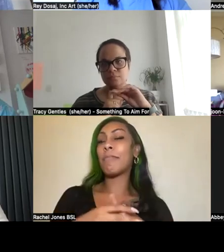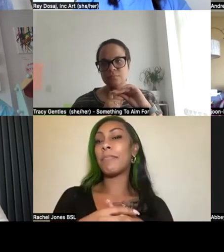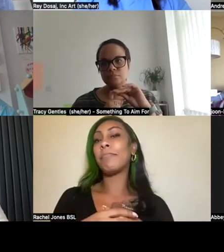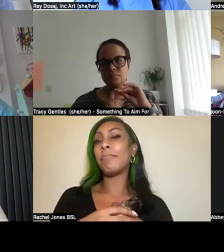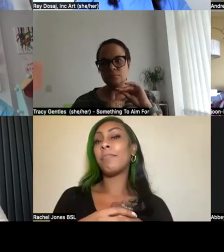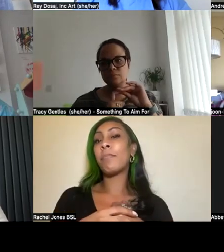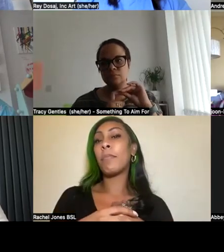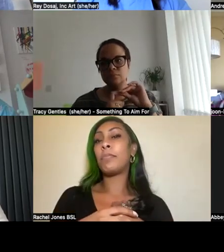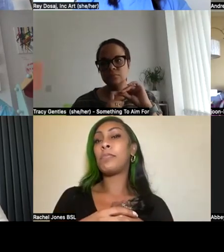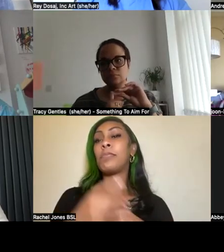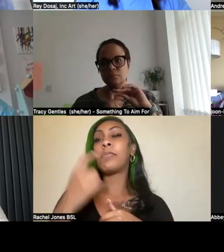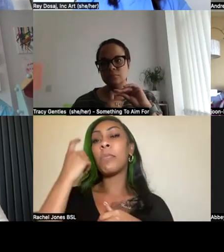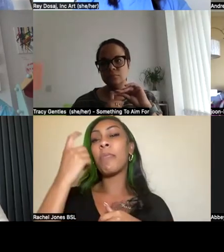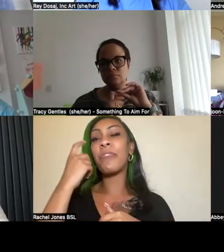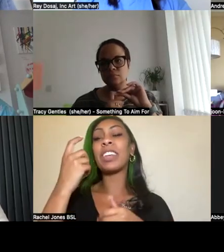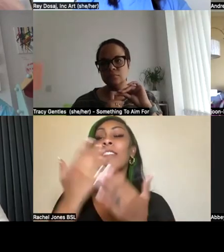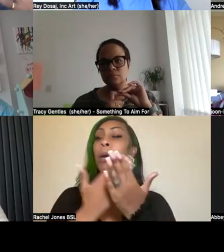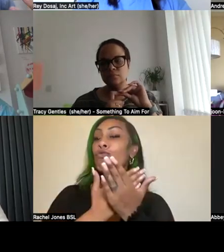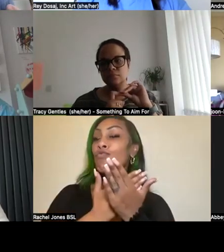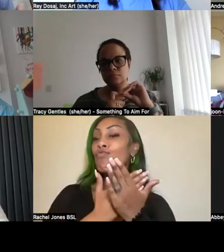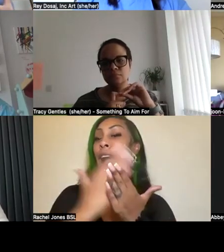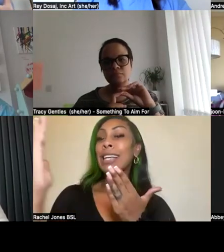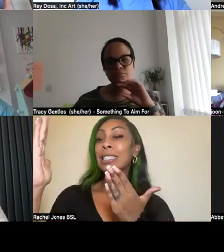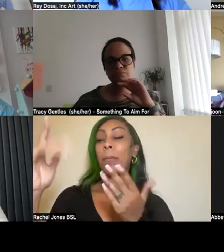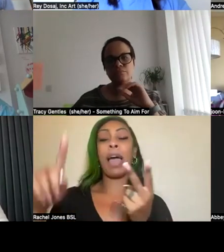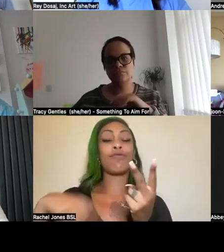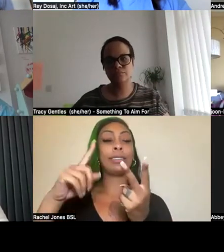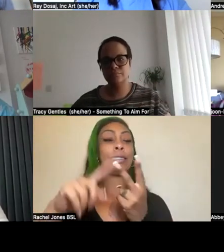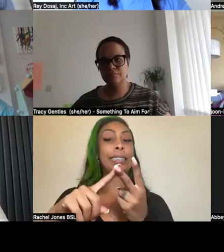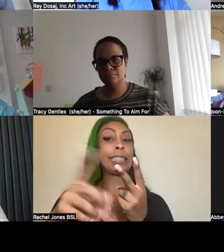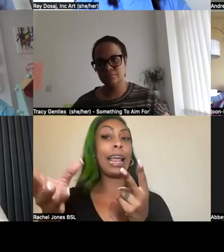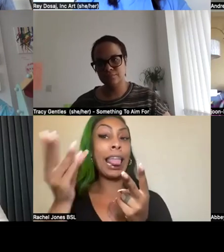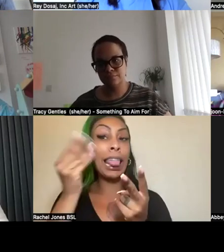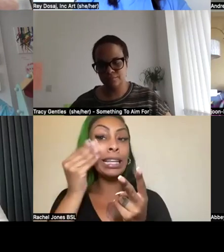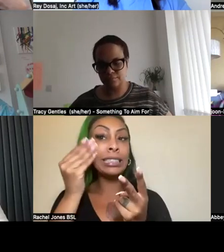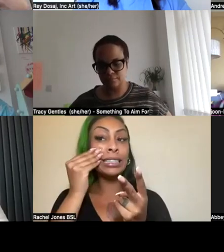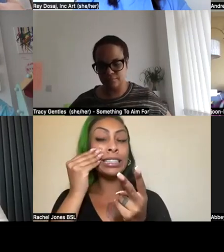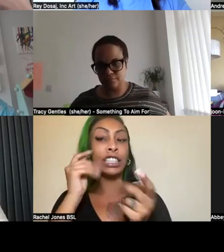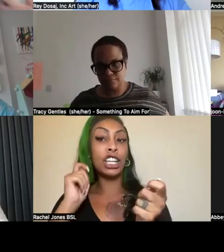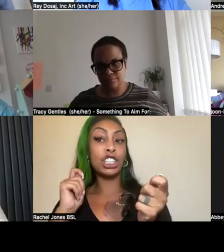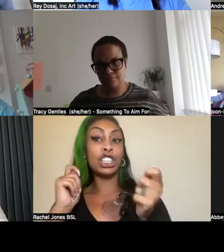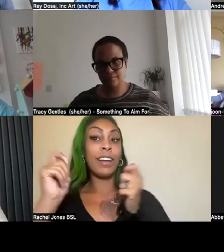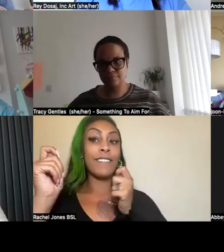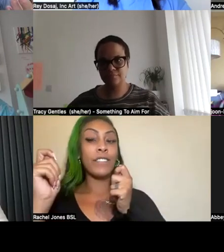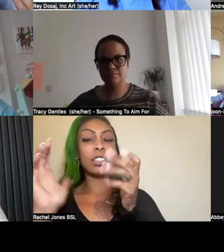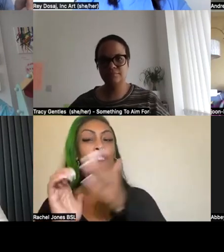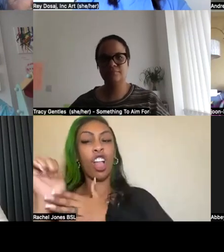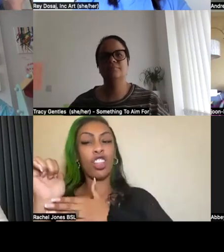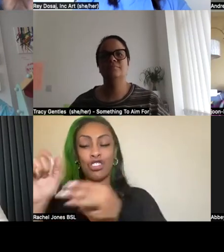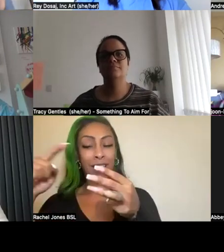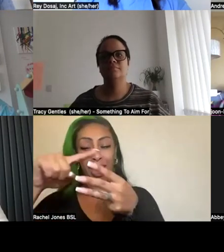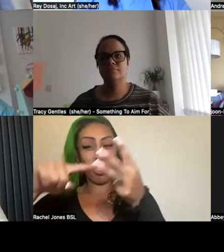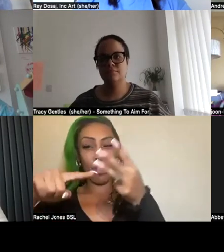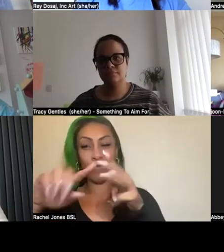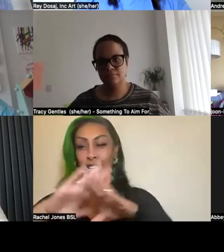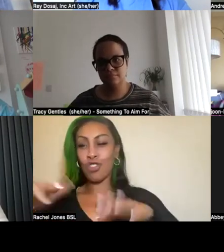You know, if we're thinking about transparency and listening and shifting our culture, it's not more expensive to